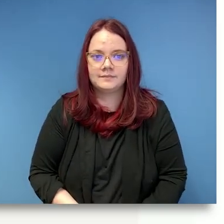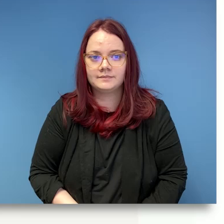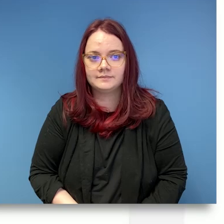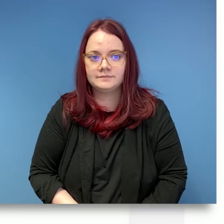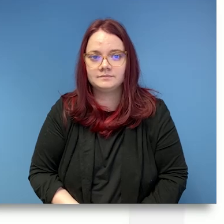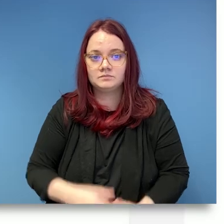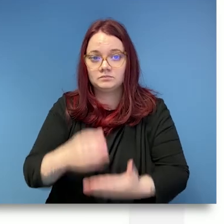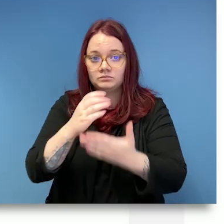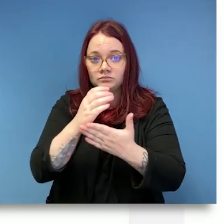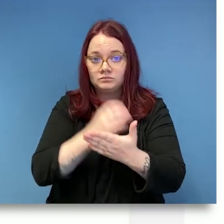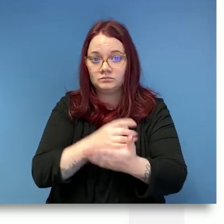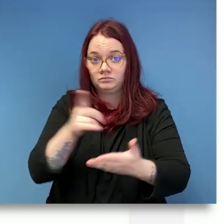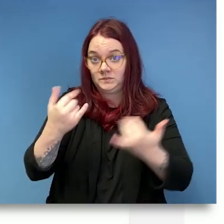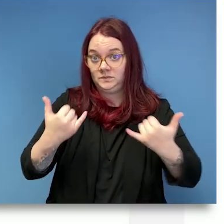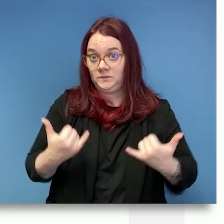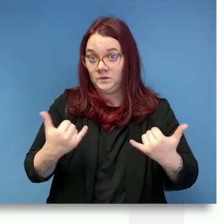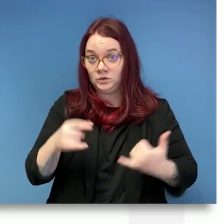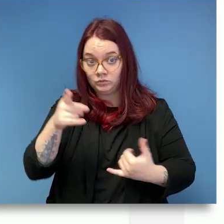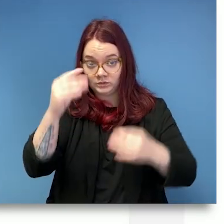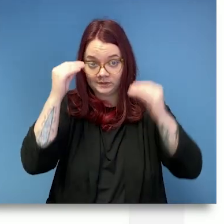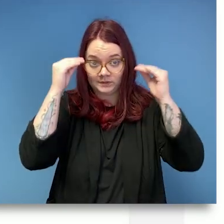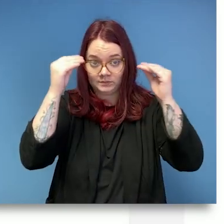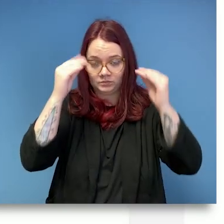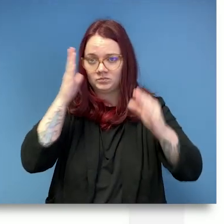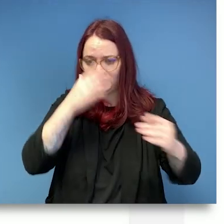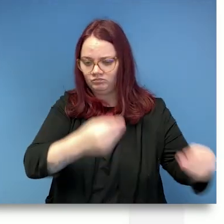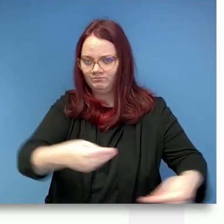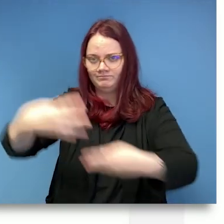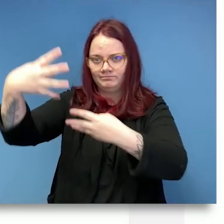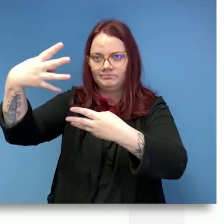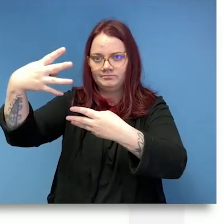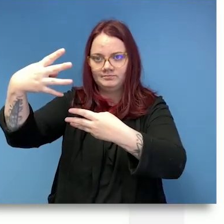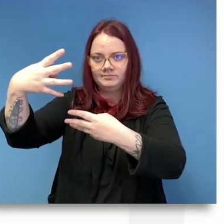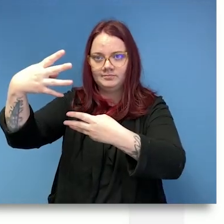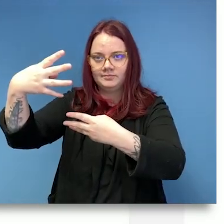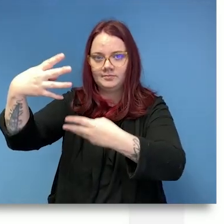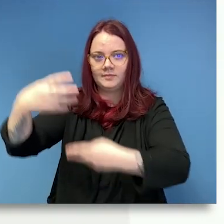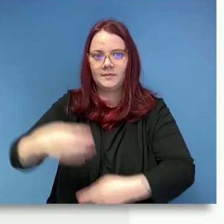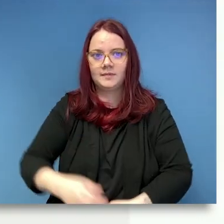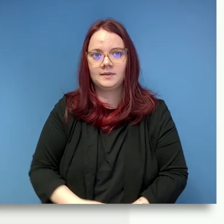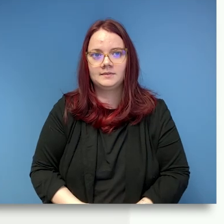The courses that you are currently teaching will appear below.